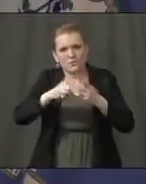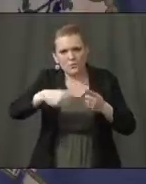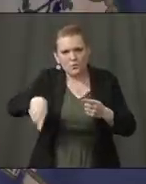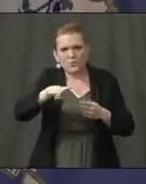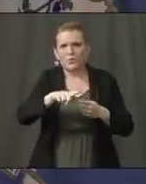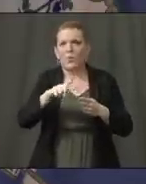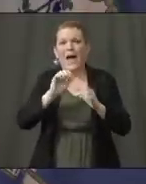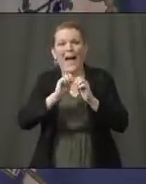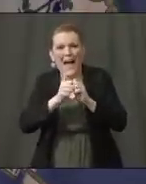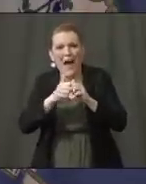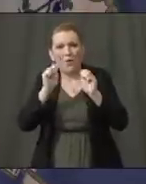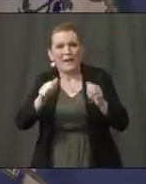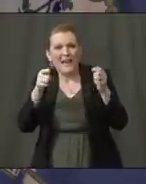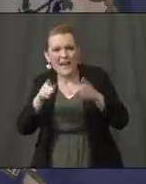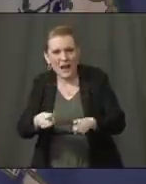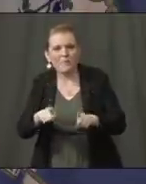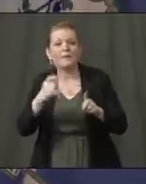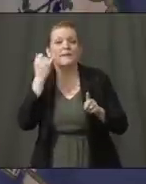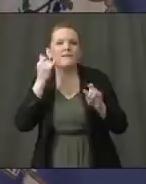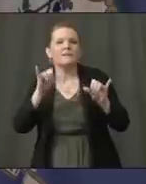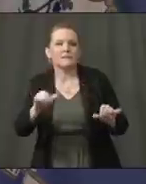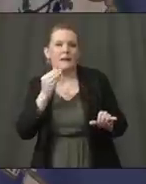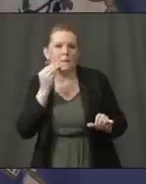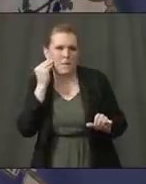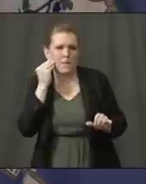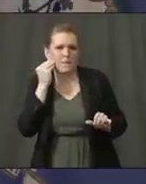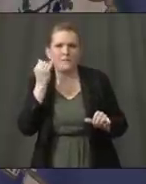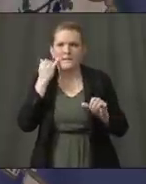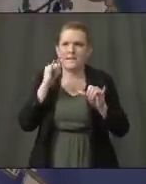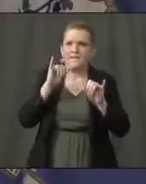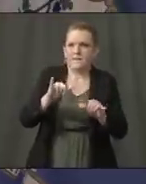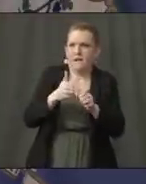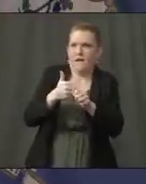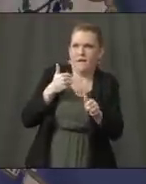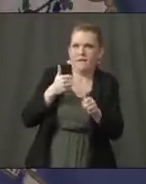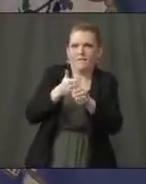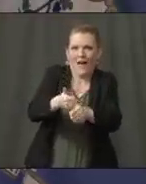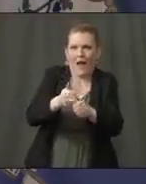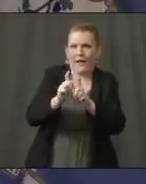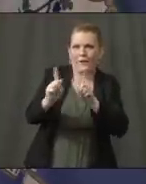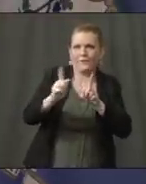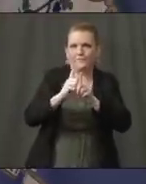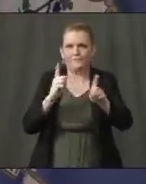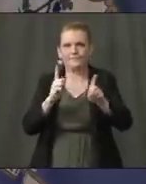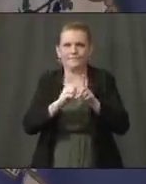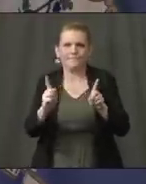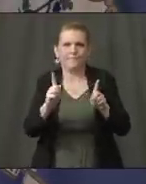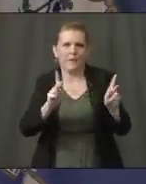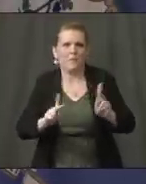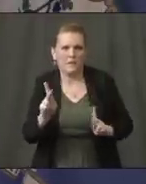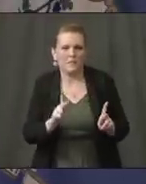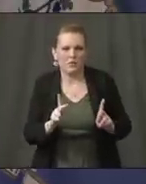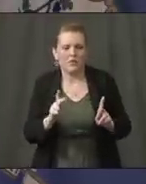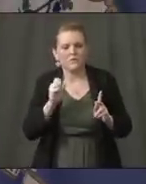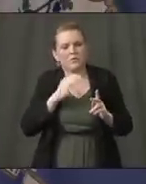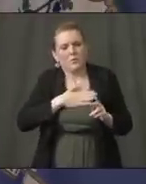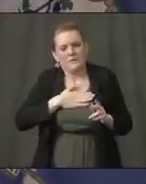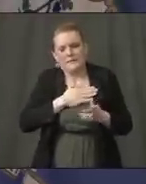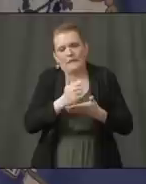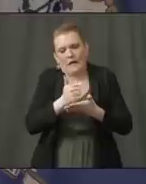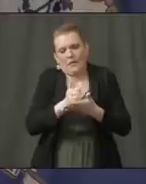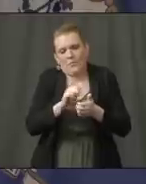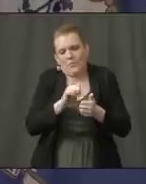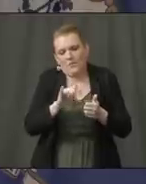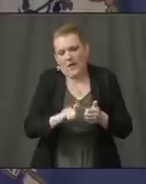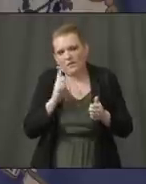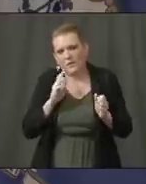how we'll be safe, and that's how we'll get this economy going again. With that, Max, I'll see if there are any questions that either Josh or I can try and